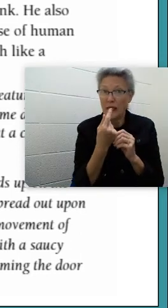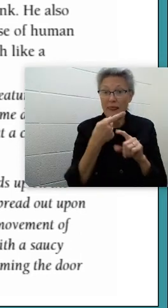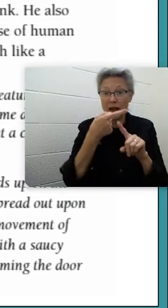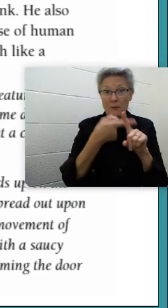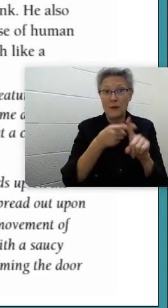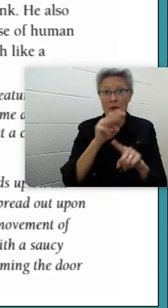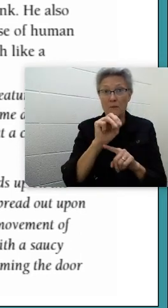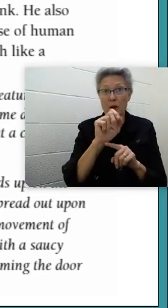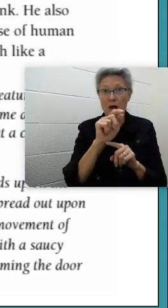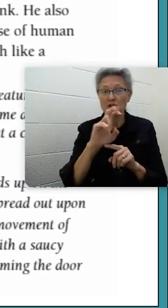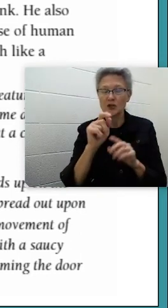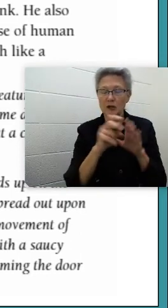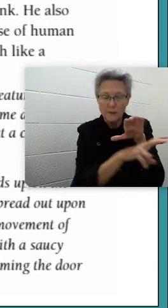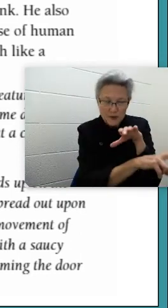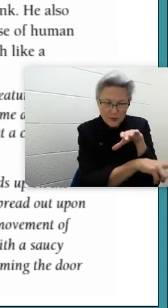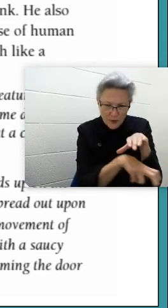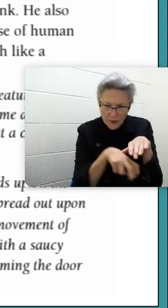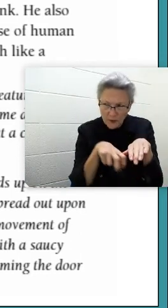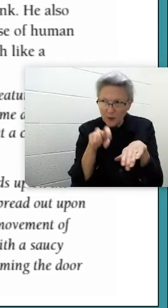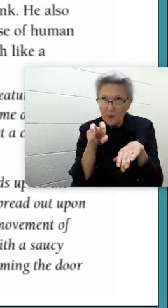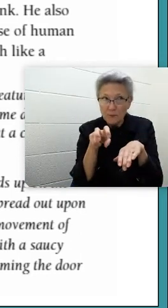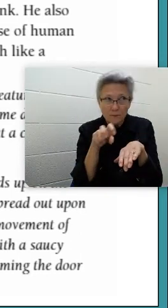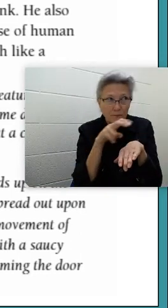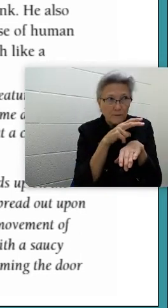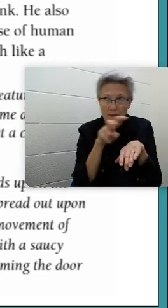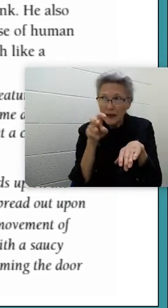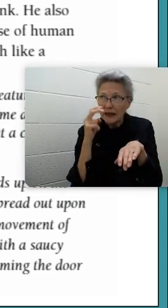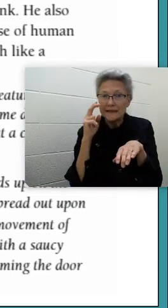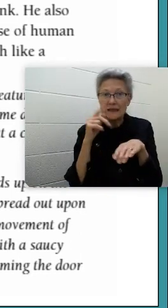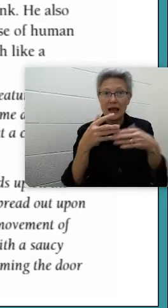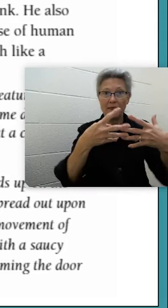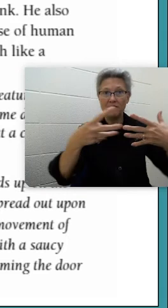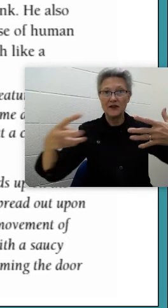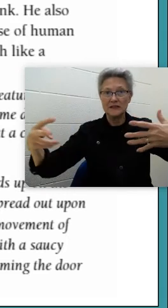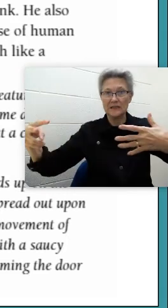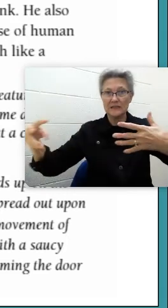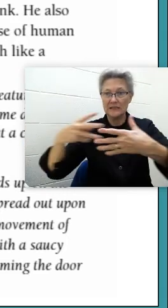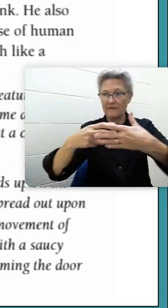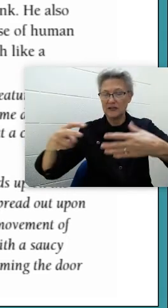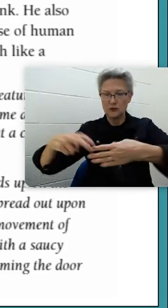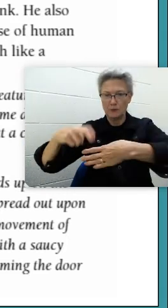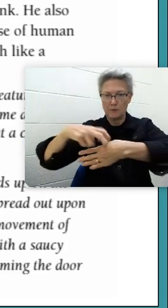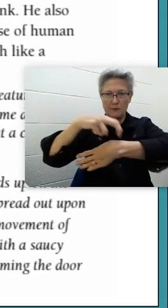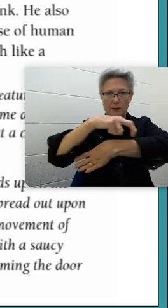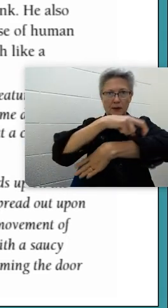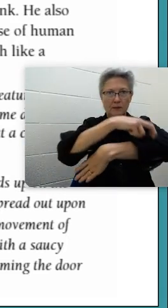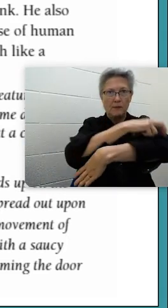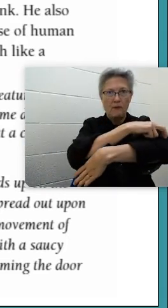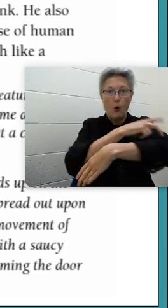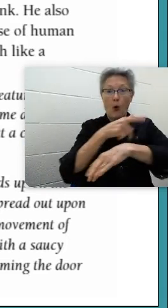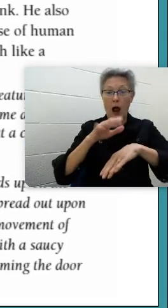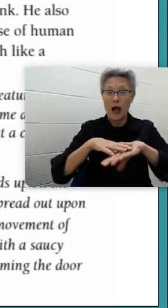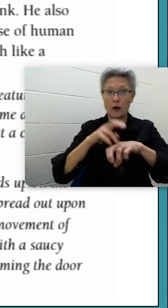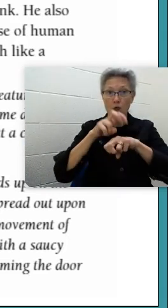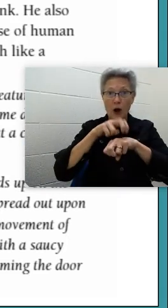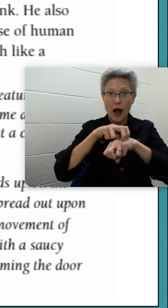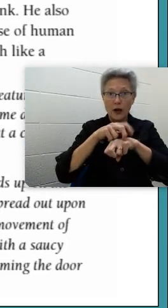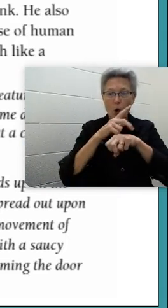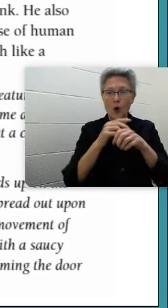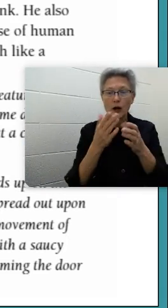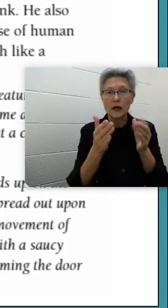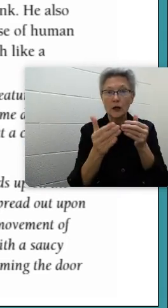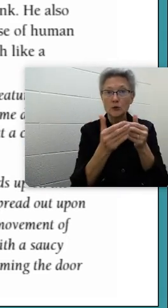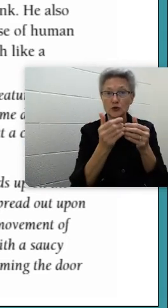seen upon his little journeys along the fences, or perched upon a log or rock near his hole in the woods, it is